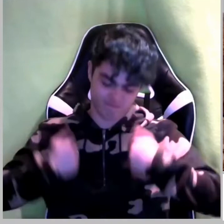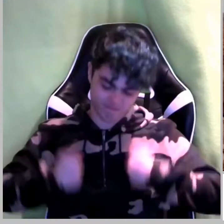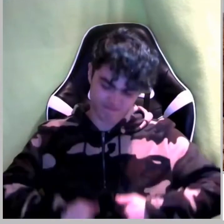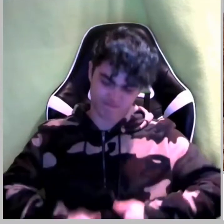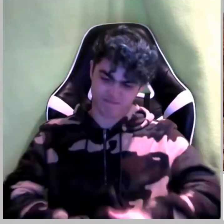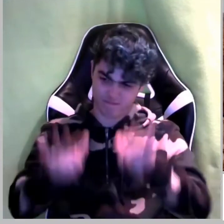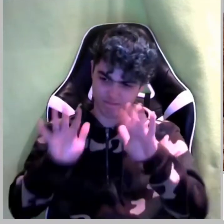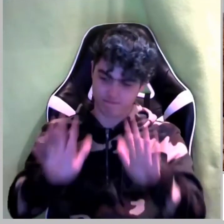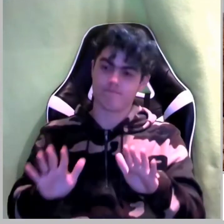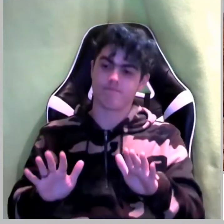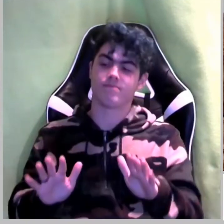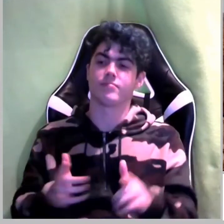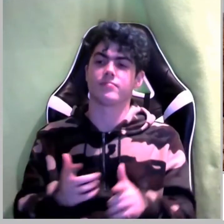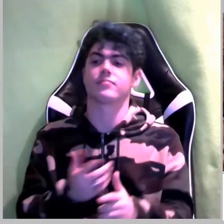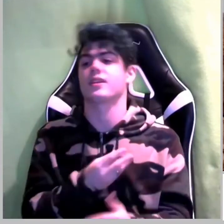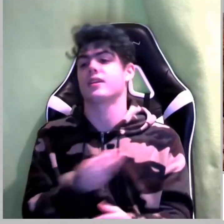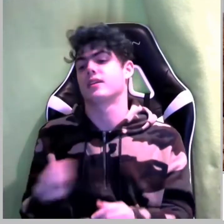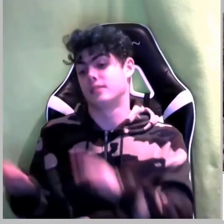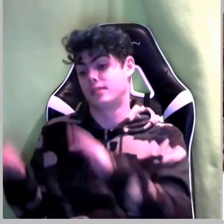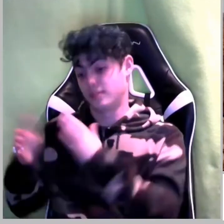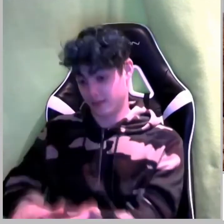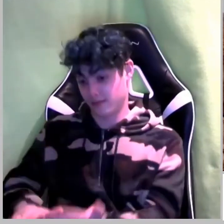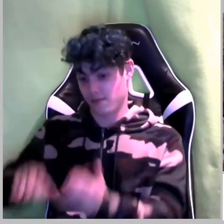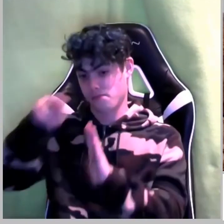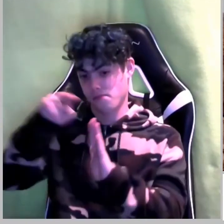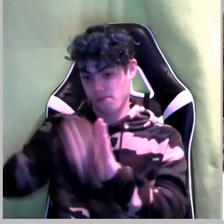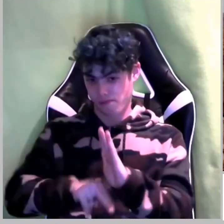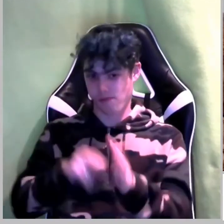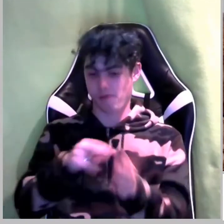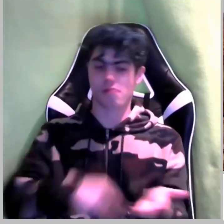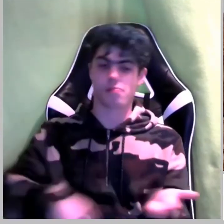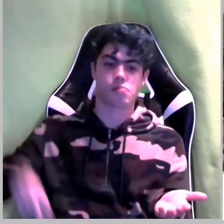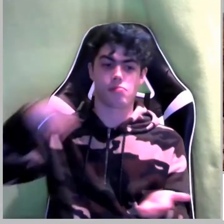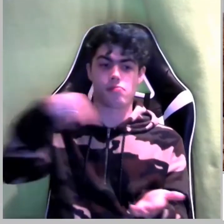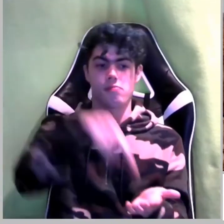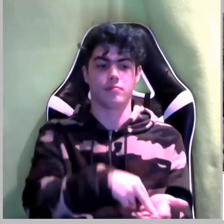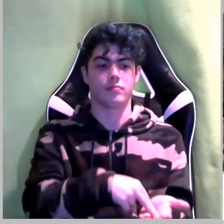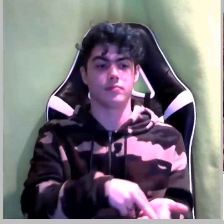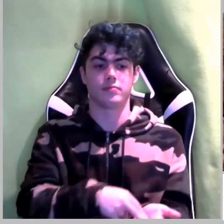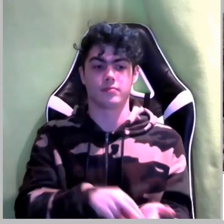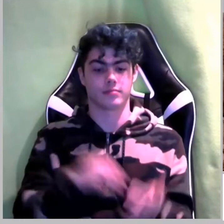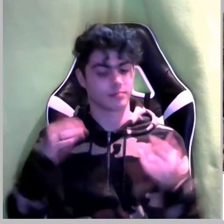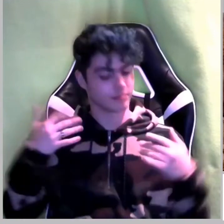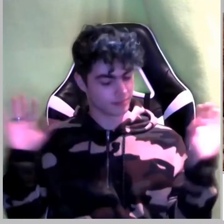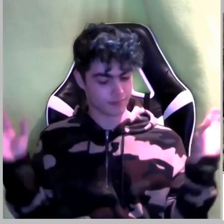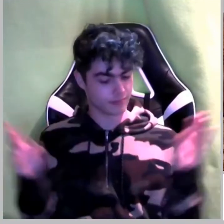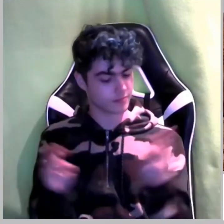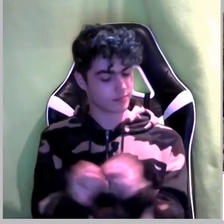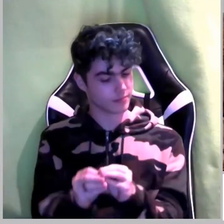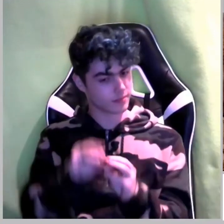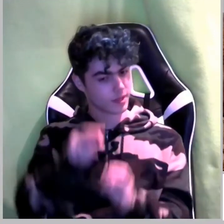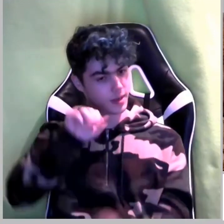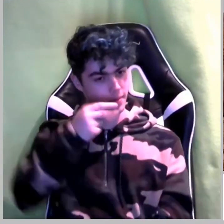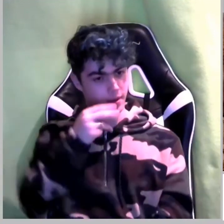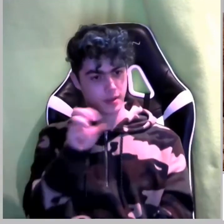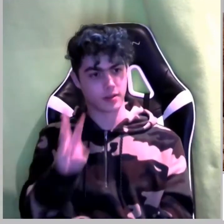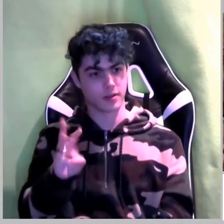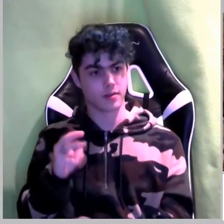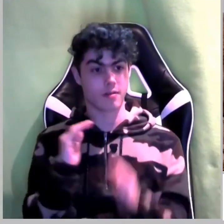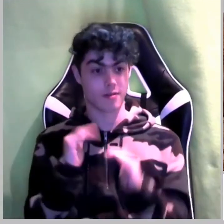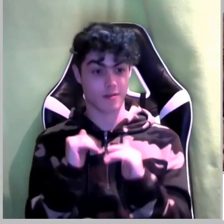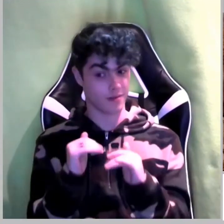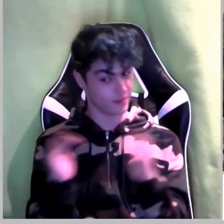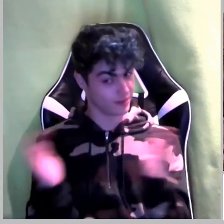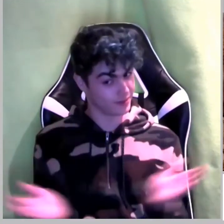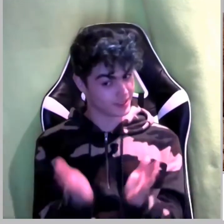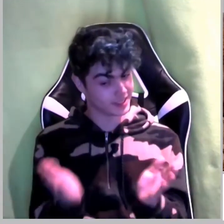So that's Matthew in a nutshell. I hope everyone is encouraged and